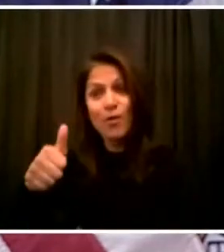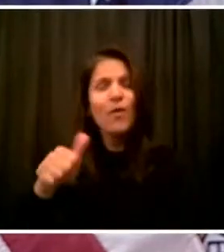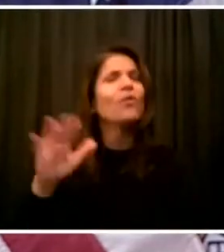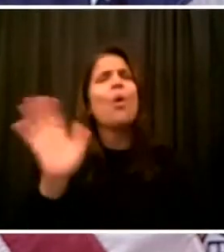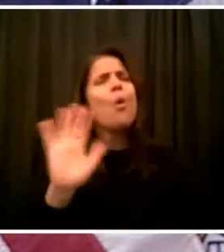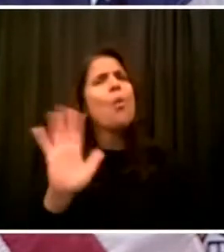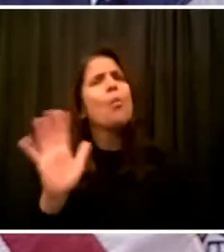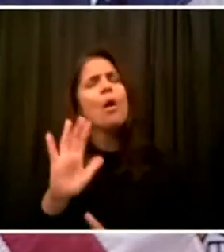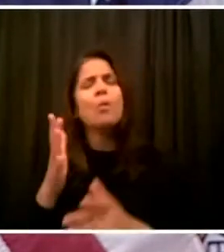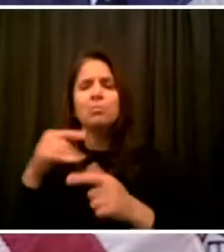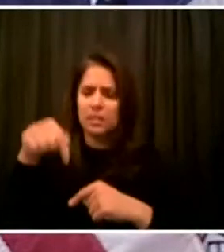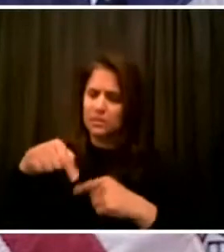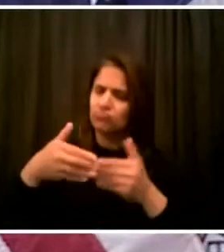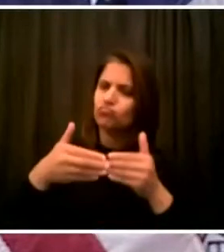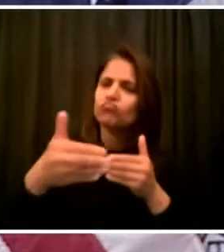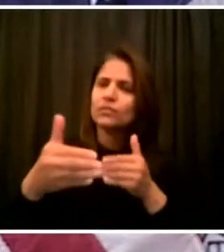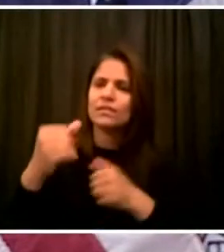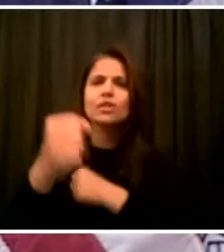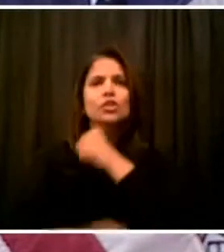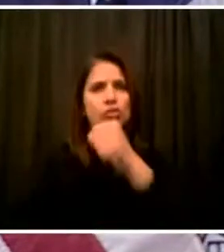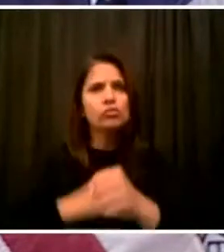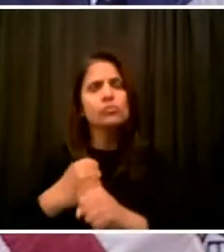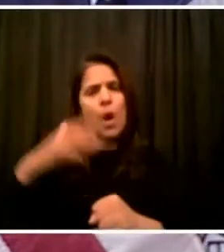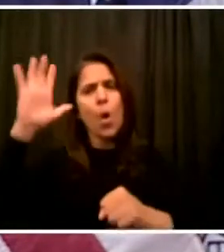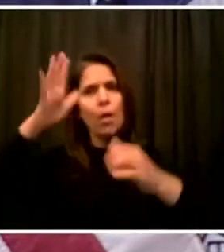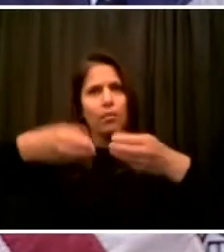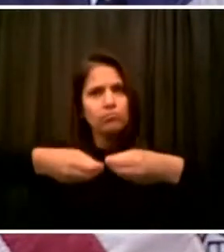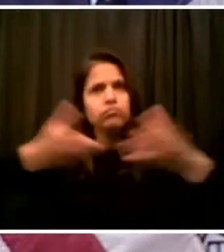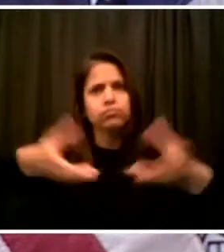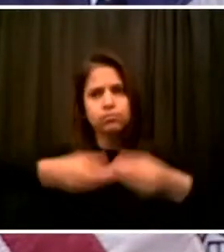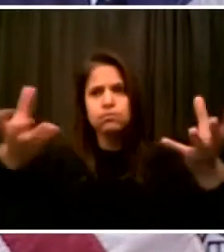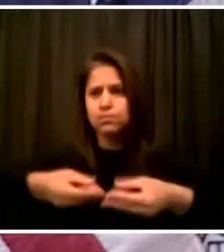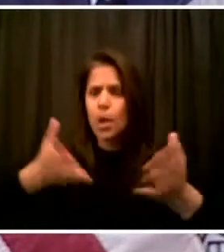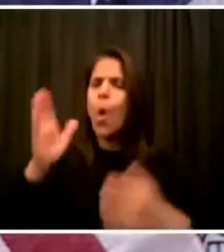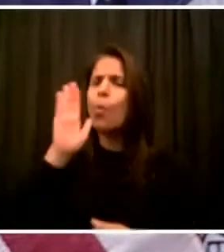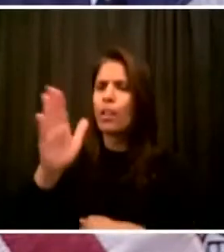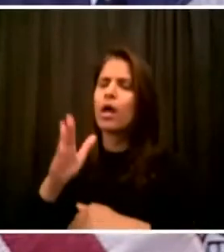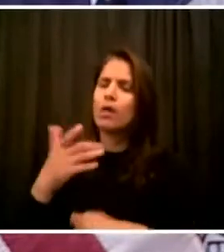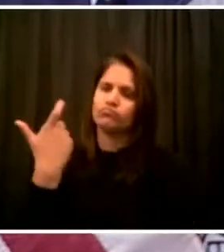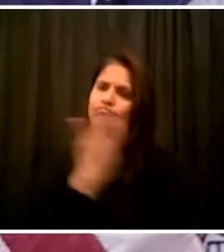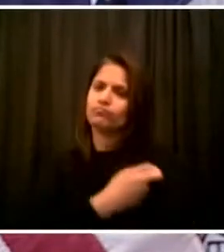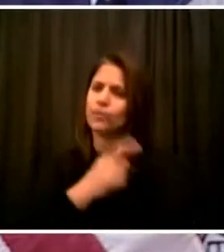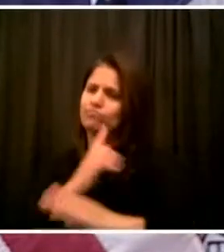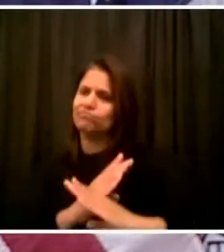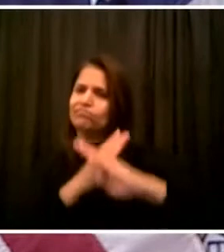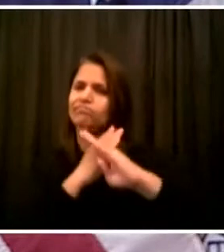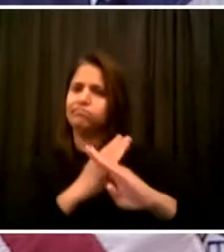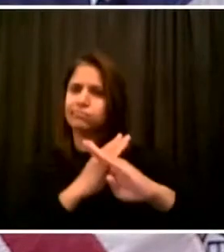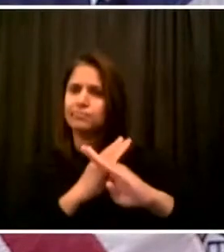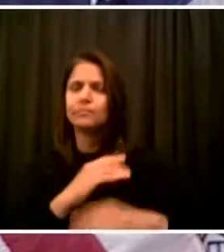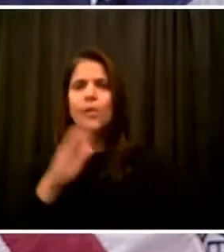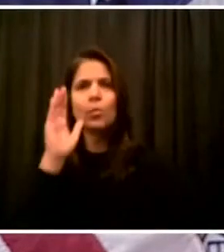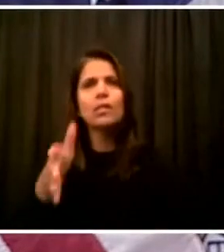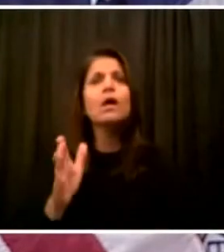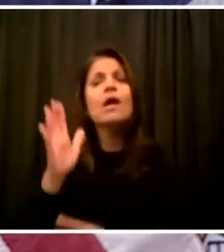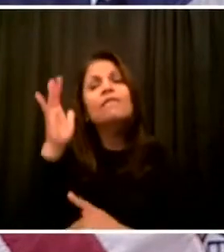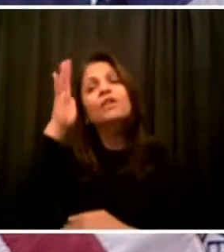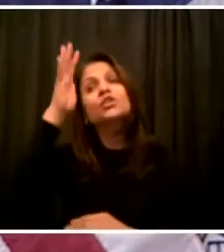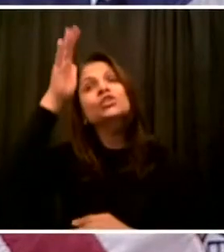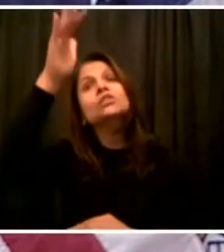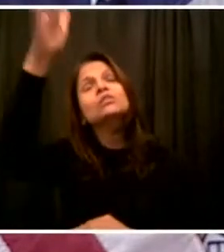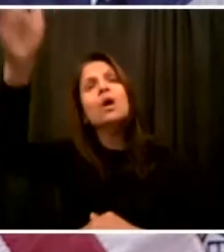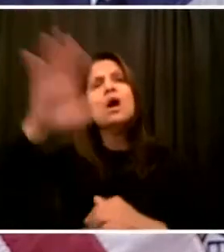is going to play a very different role in our lives, and much less role. And the strengths of this place will come to the fore again. The fact